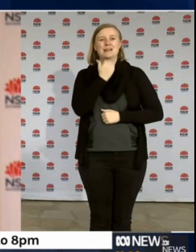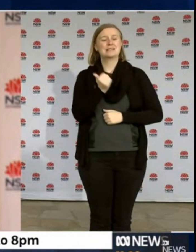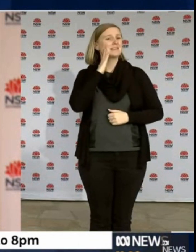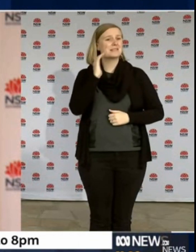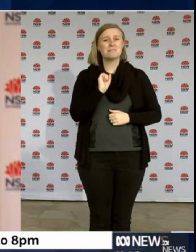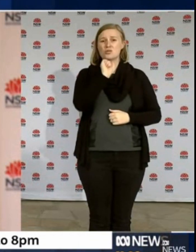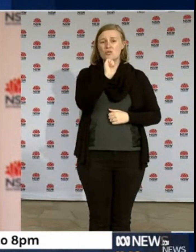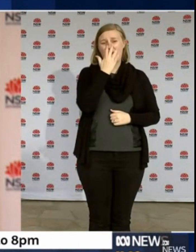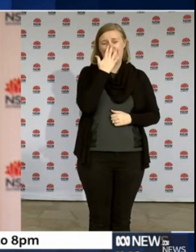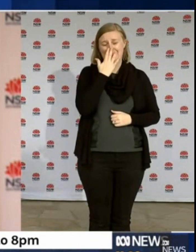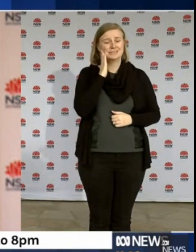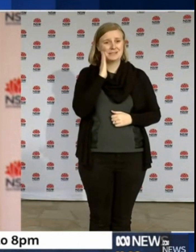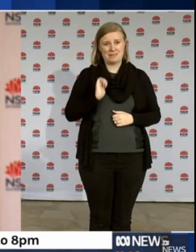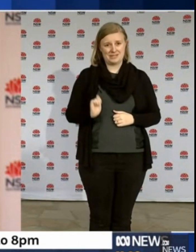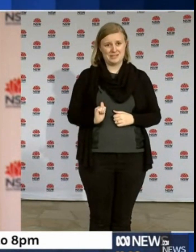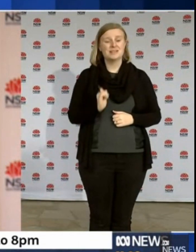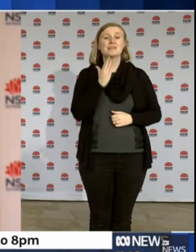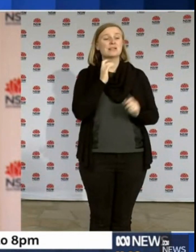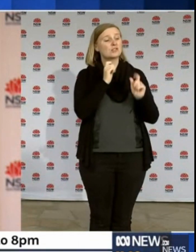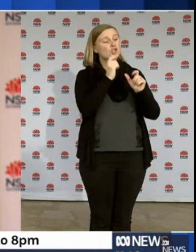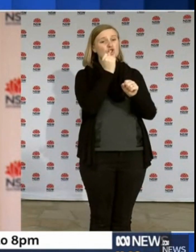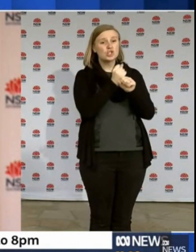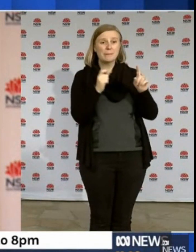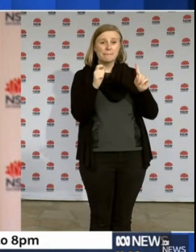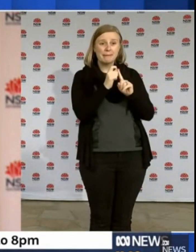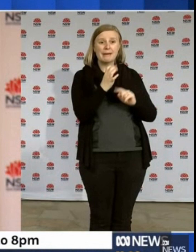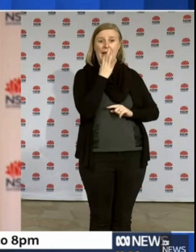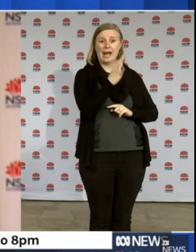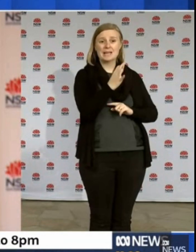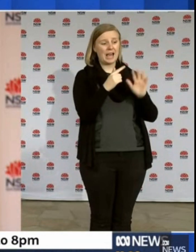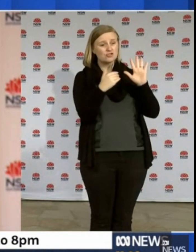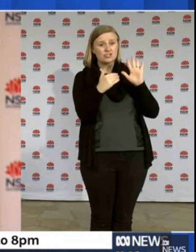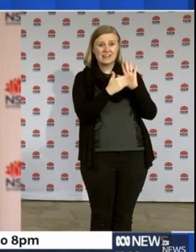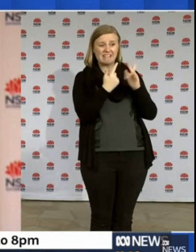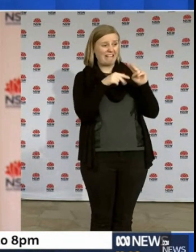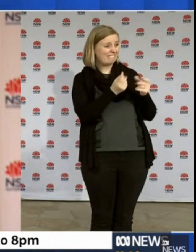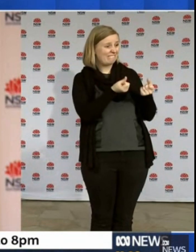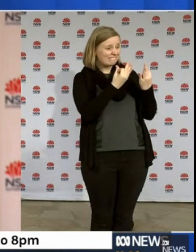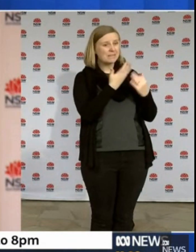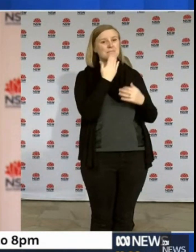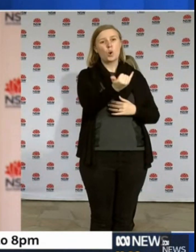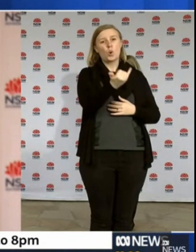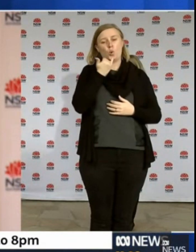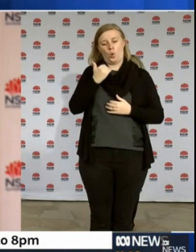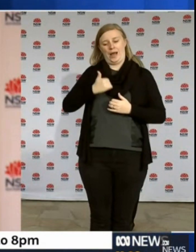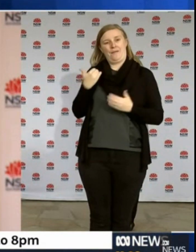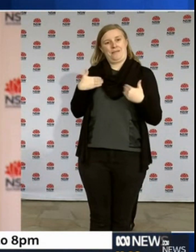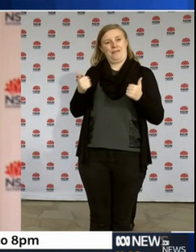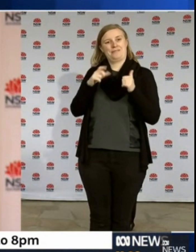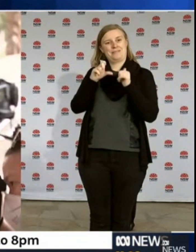your GP to get the AstraZeneca, and if you don't or can't, please call one of our health clinics through New South Wales Health. What